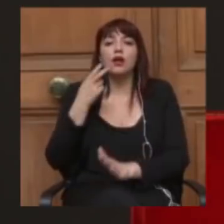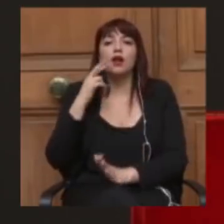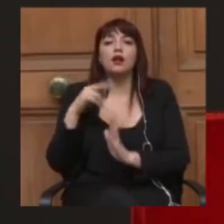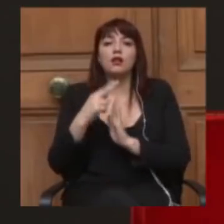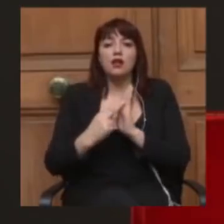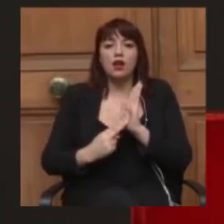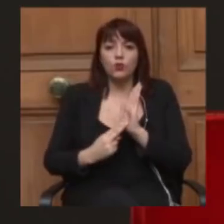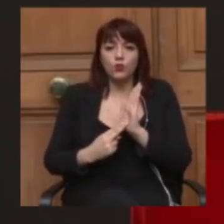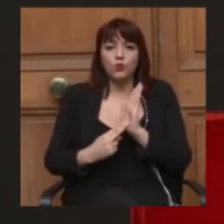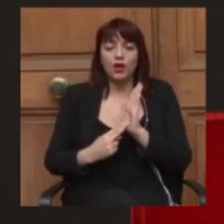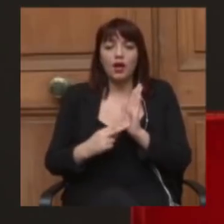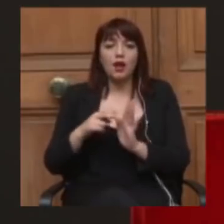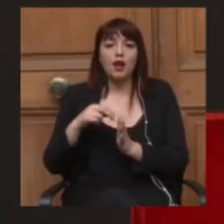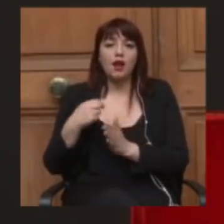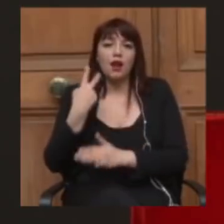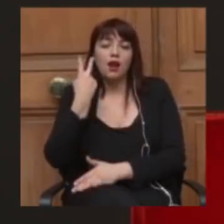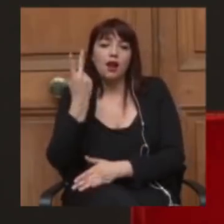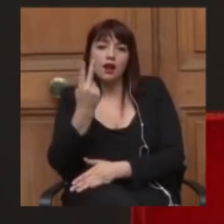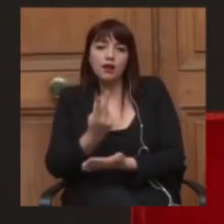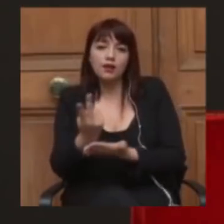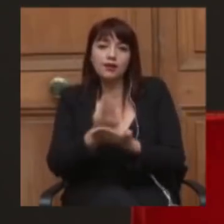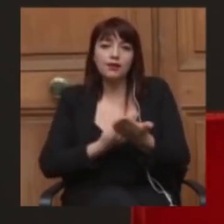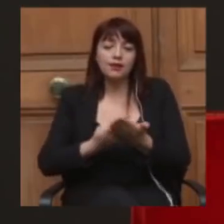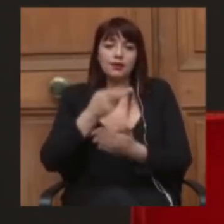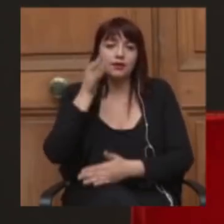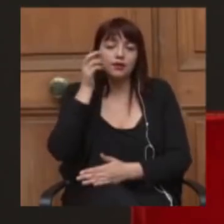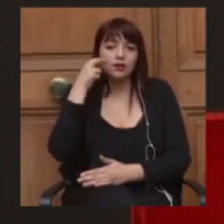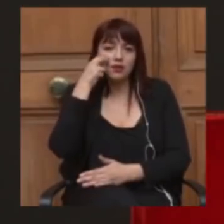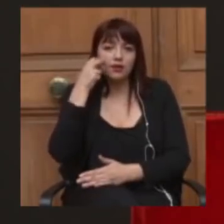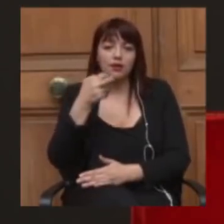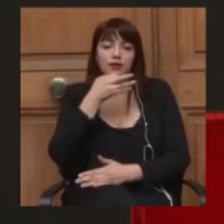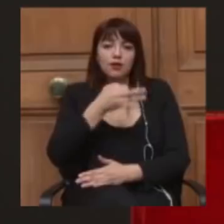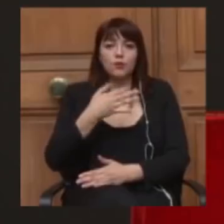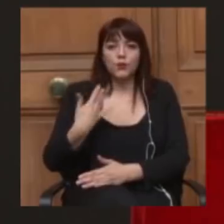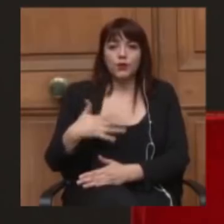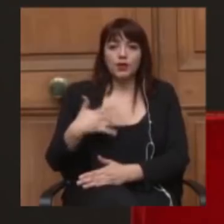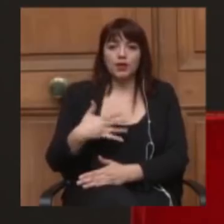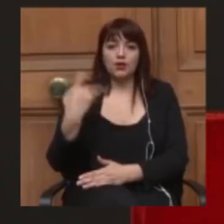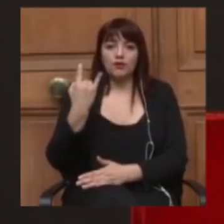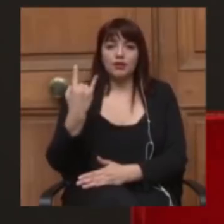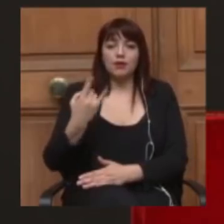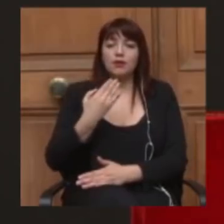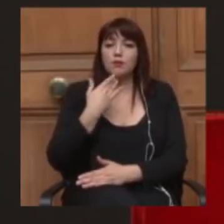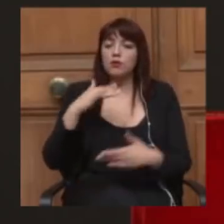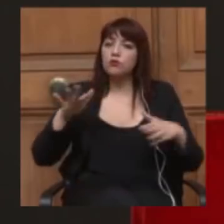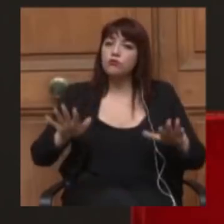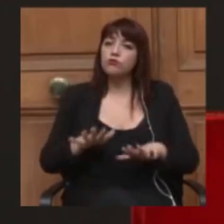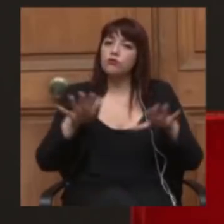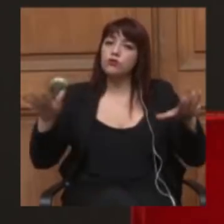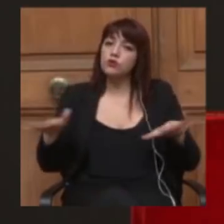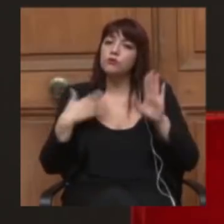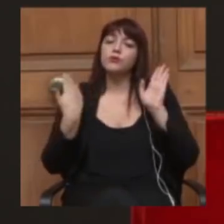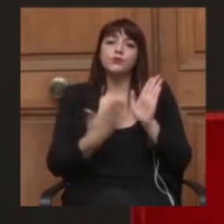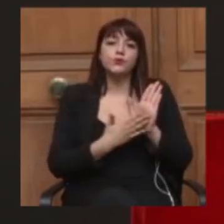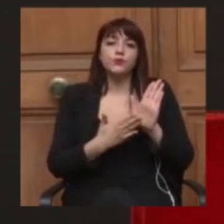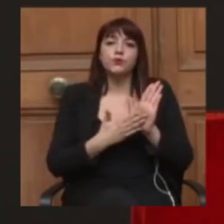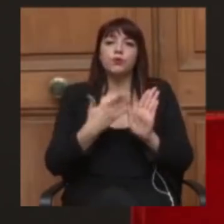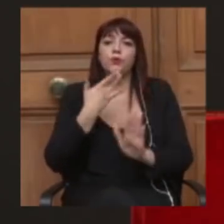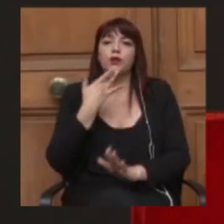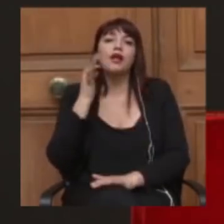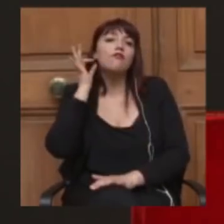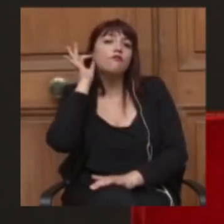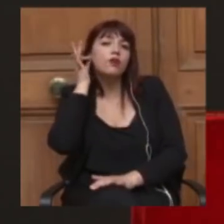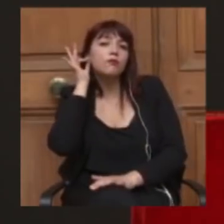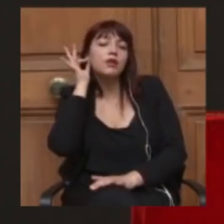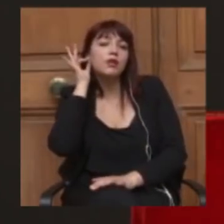arts are essential to the university, but also in our efforts to show why feminist, queer,